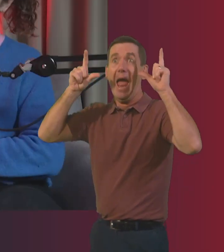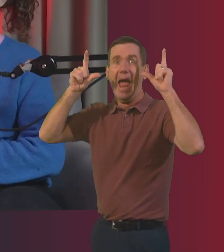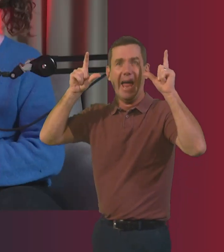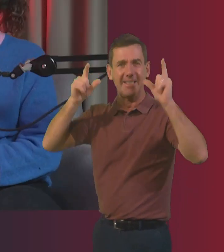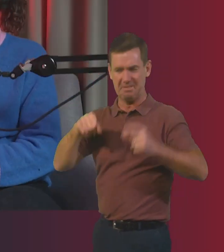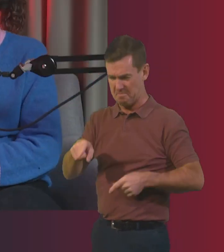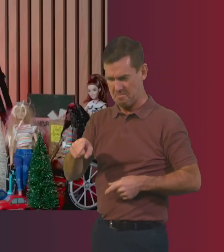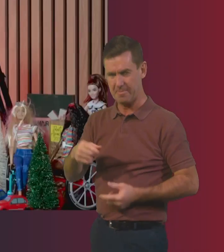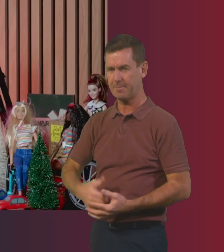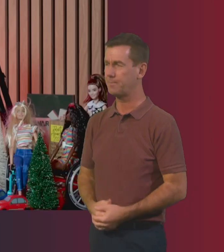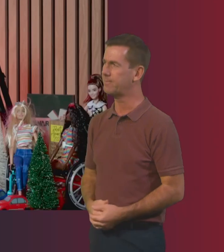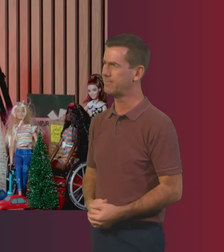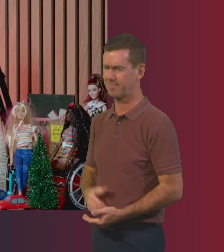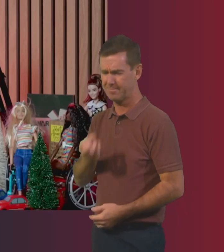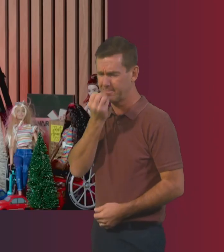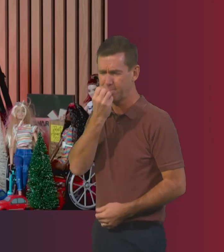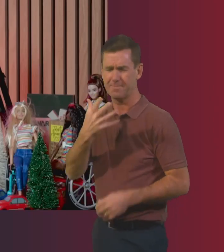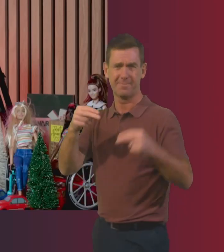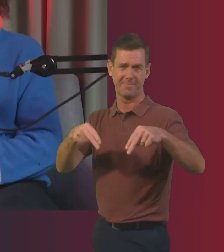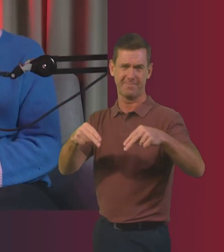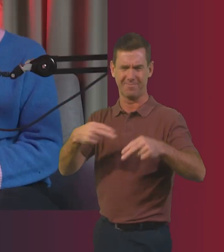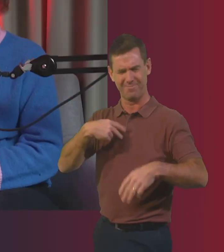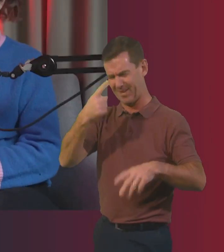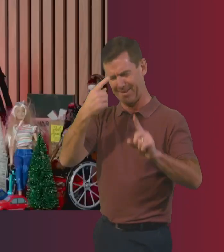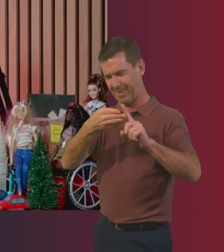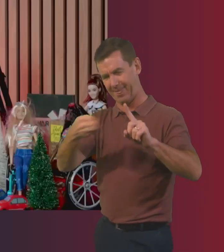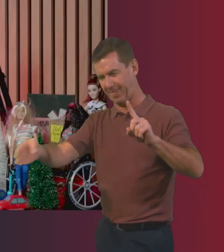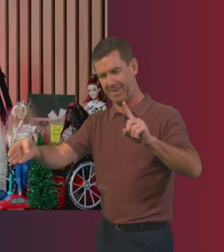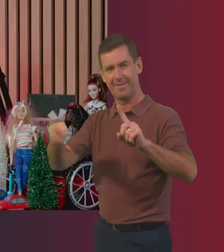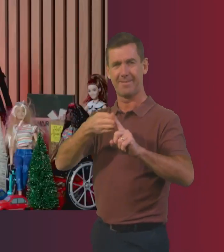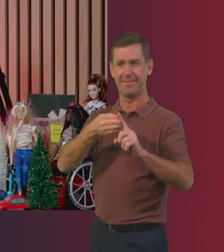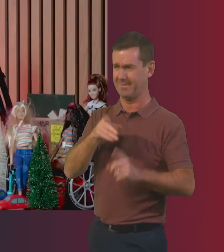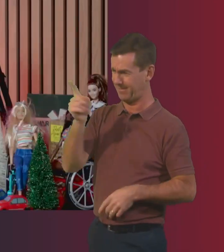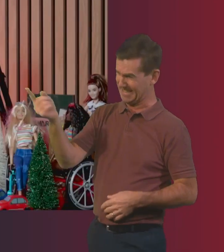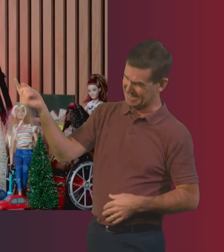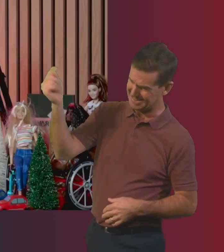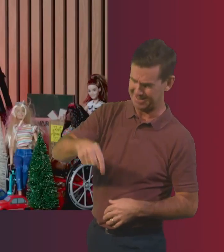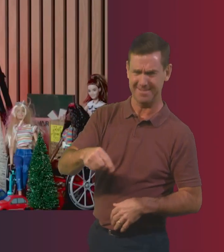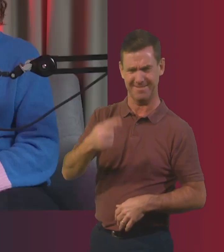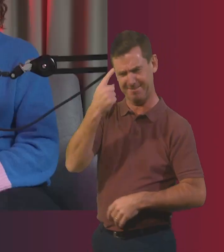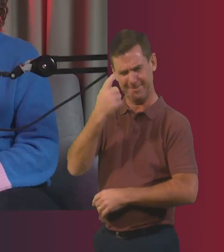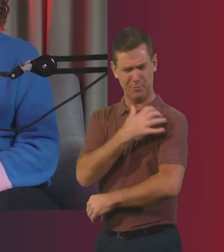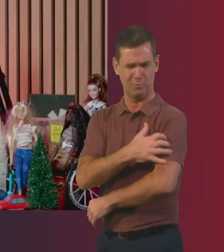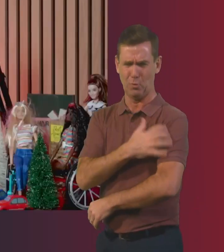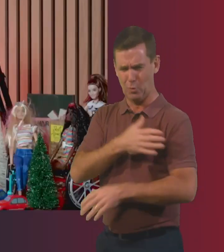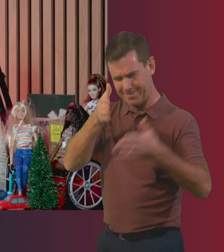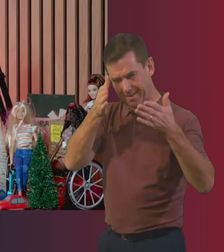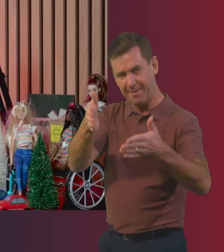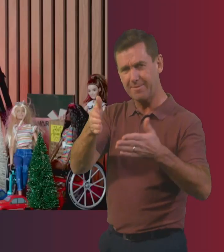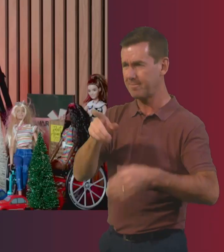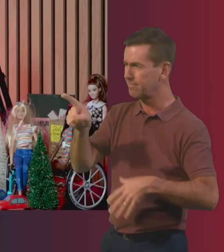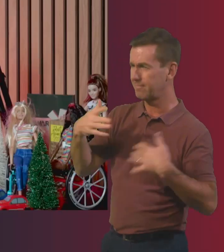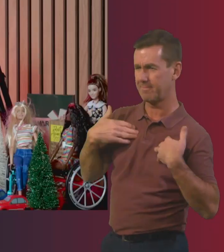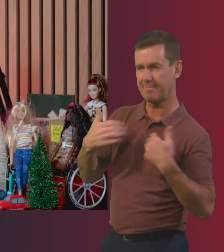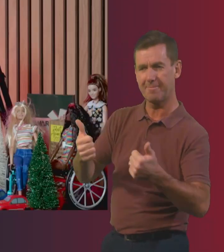I guess we better get back to, because you came all this way, so it'd be rude not to, really. But how have you been? How